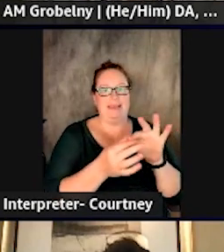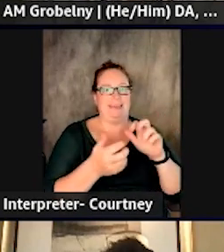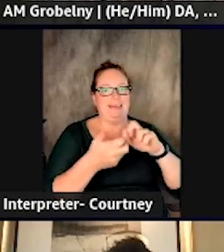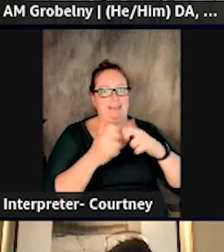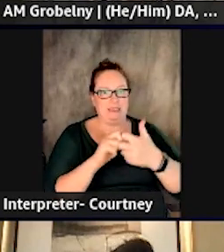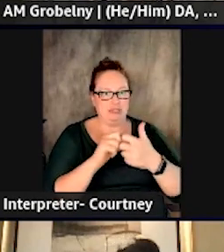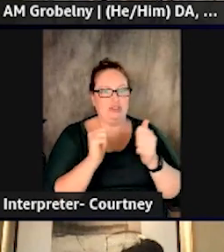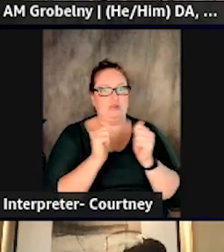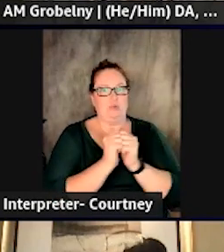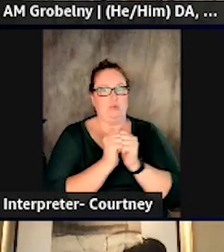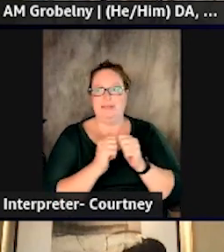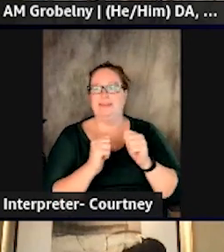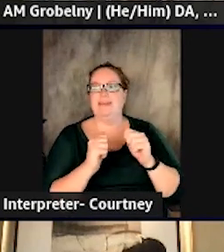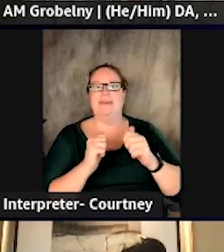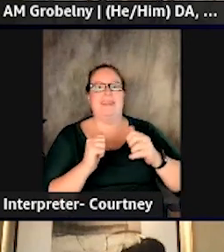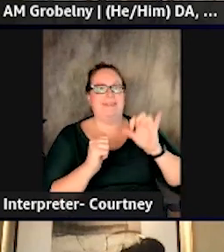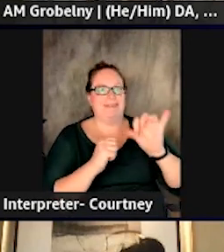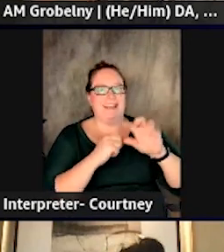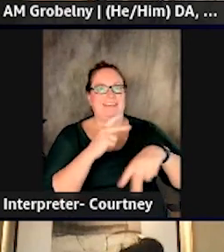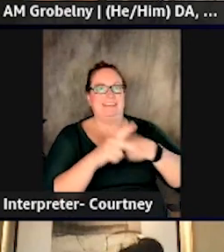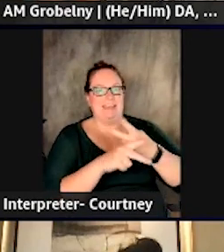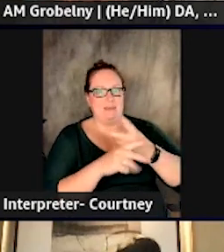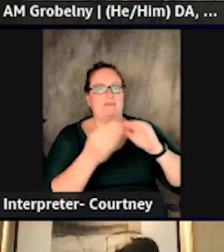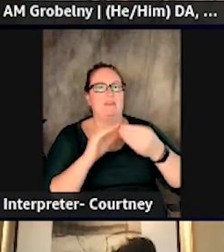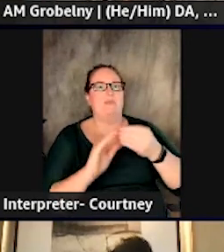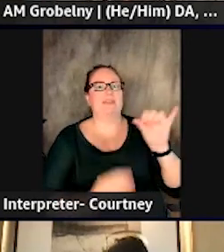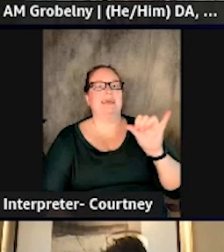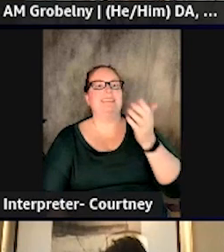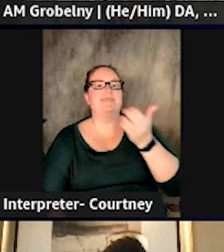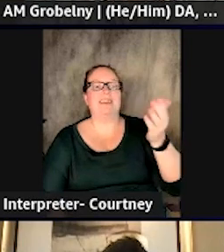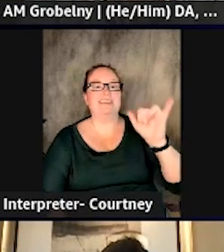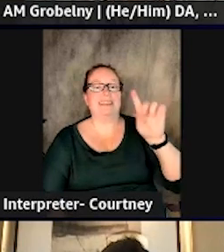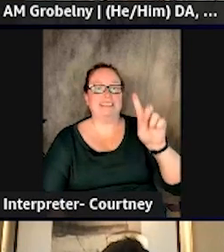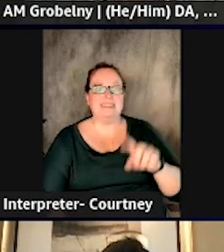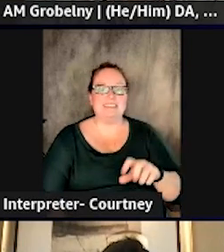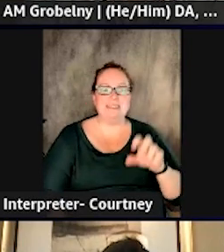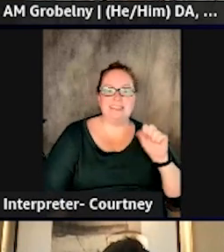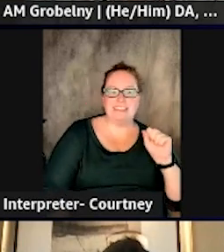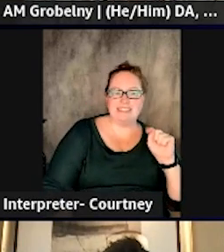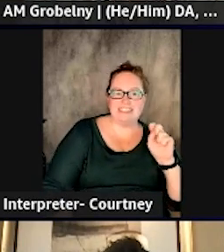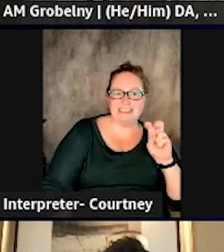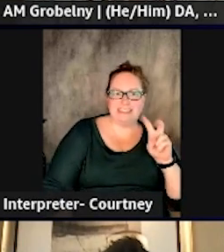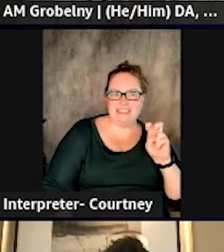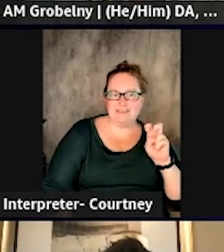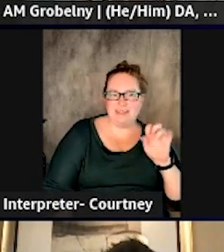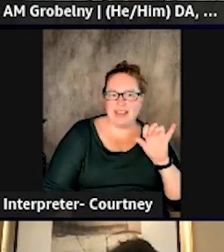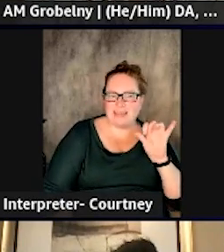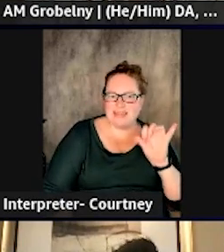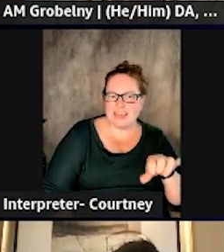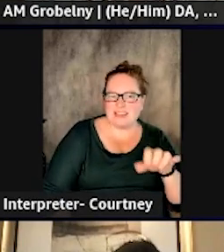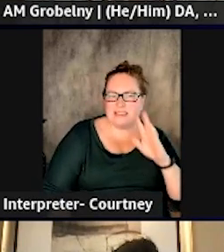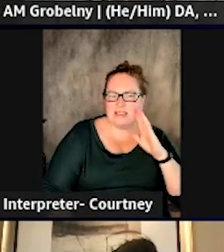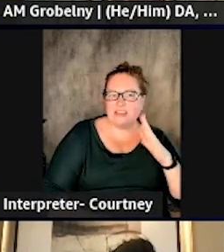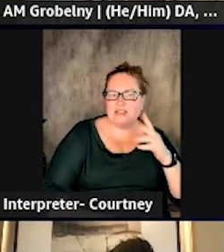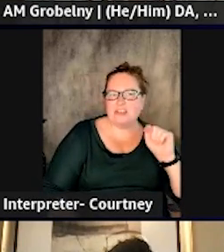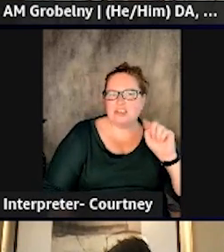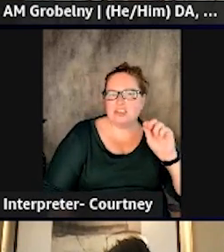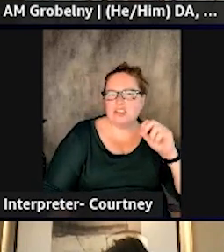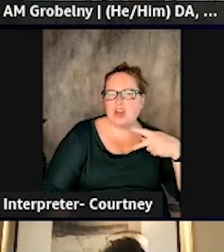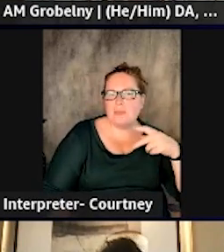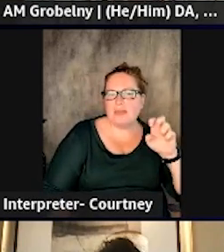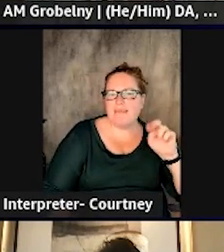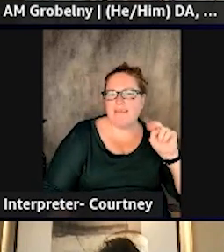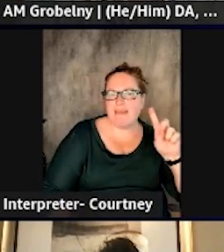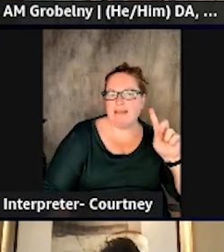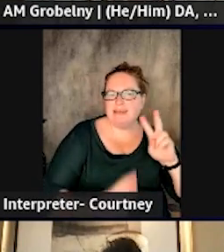like device IDs. So is this what we would refer to as like top N analysis? Yeah, that's